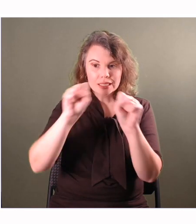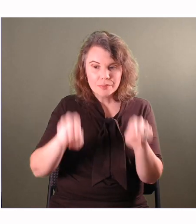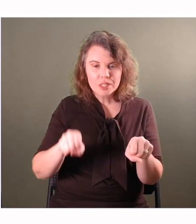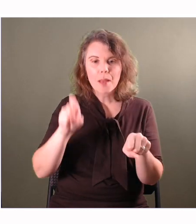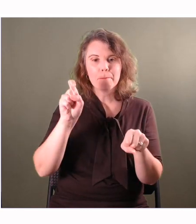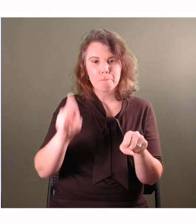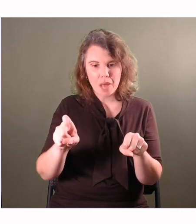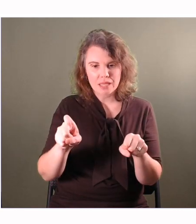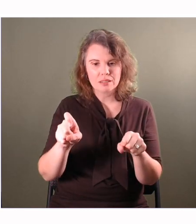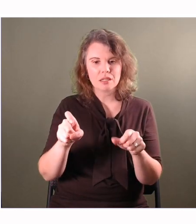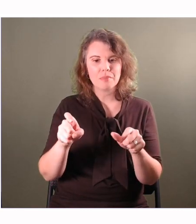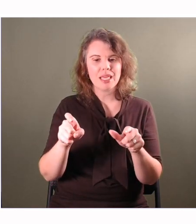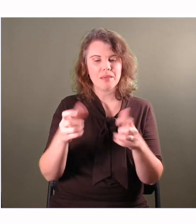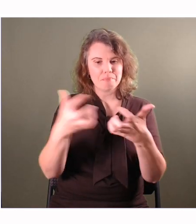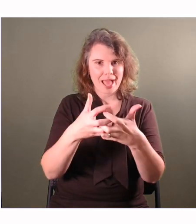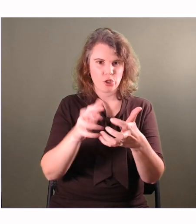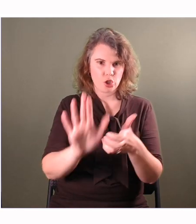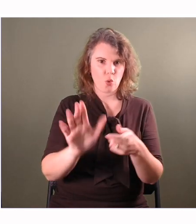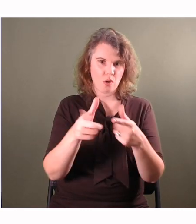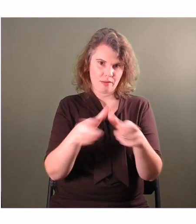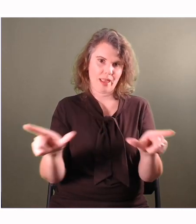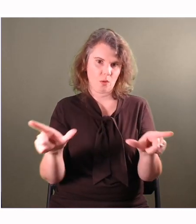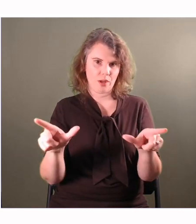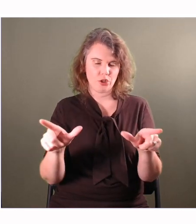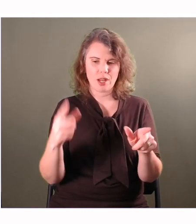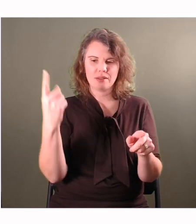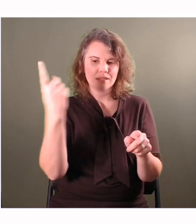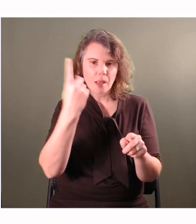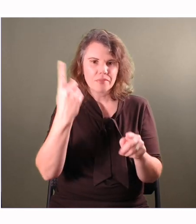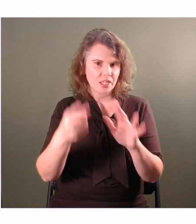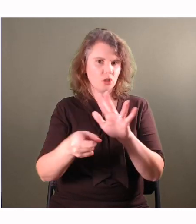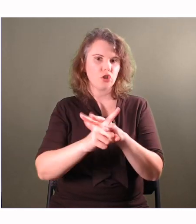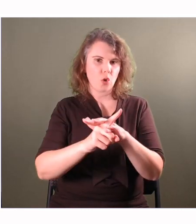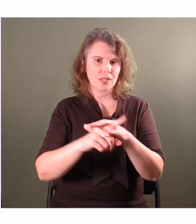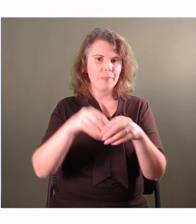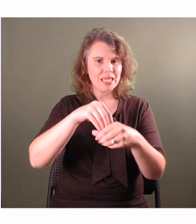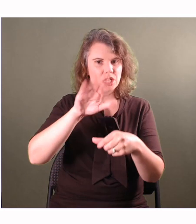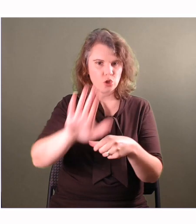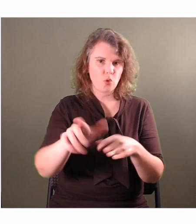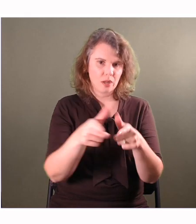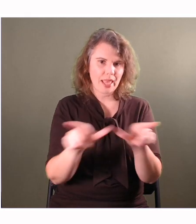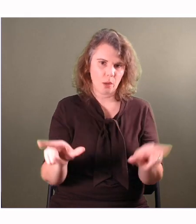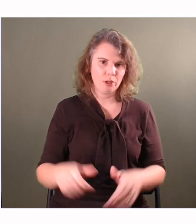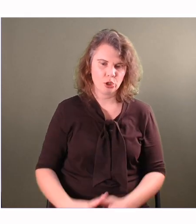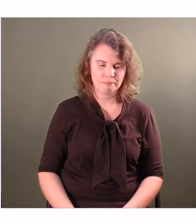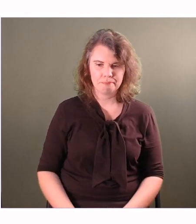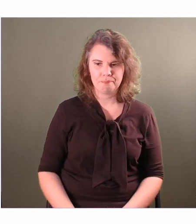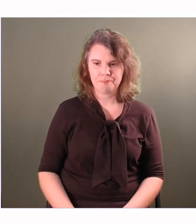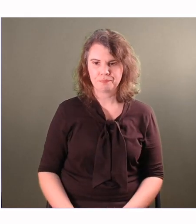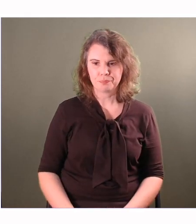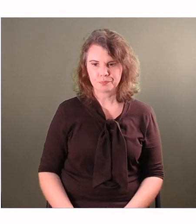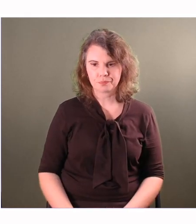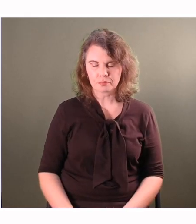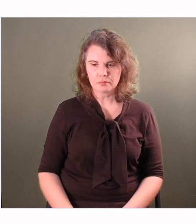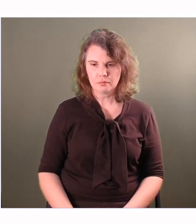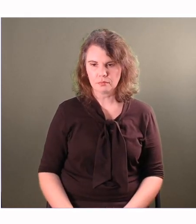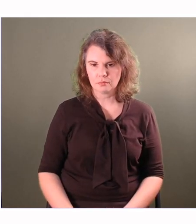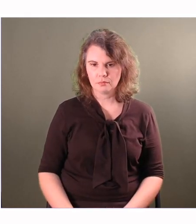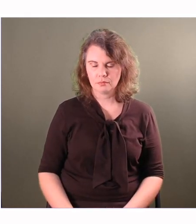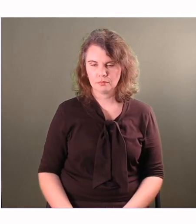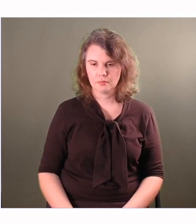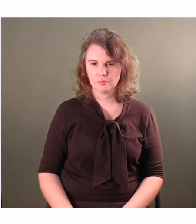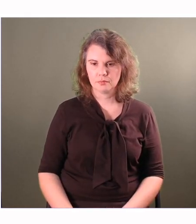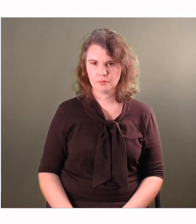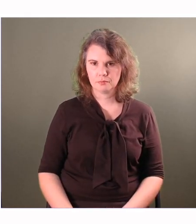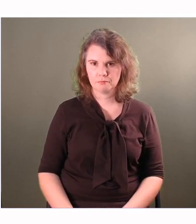be something that's linguistically distinctive in your language. That is something that distinguishes lexical items.